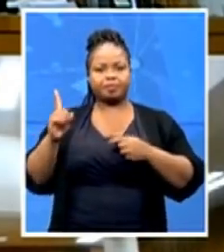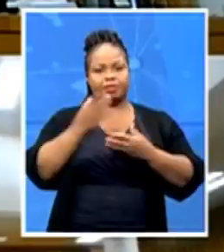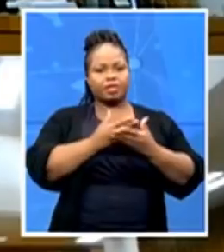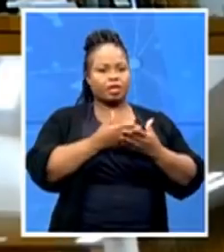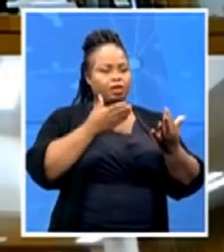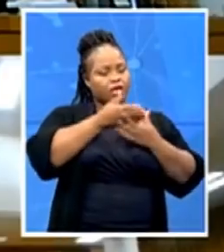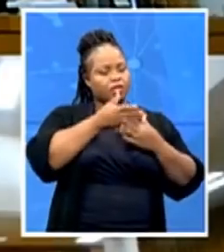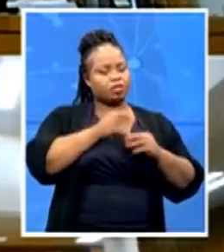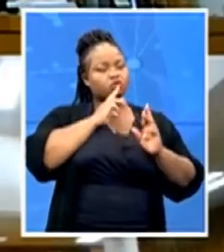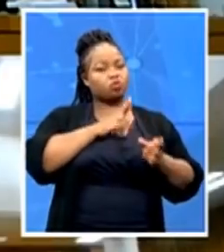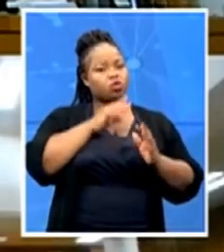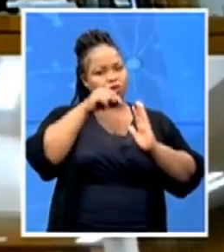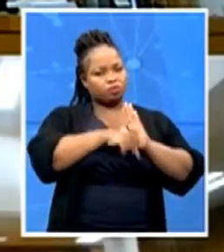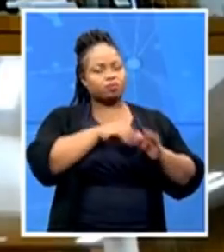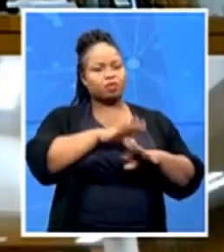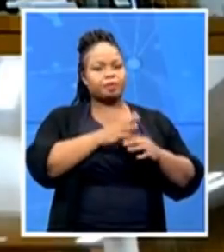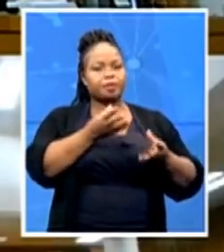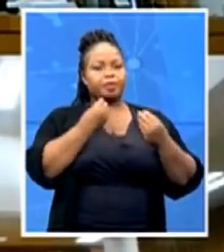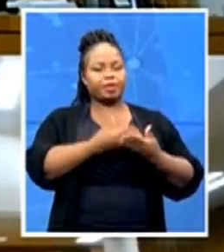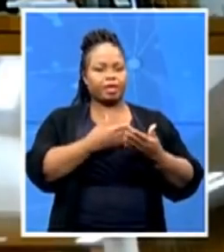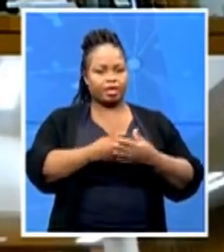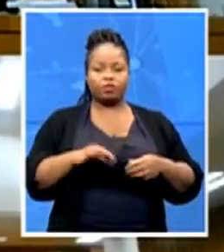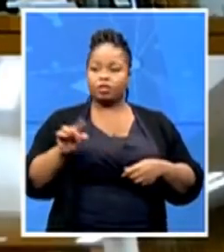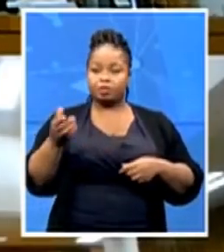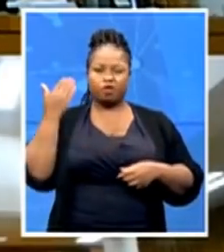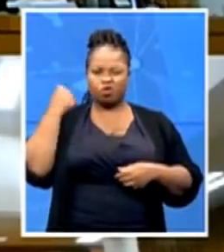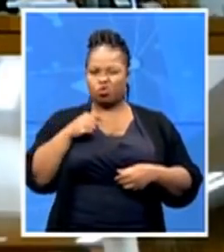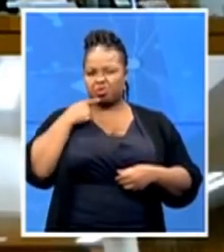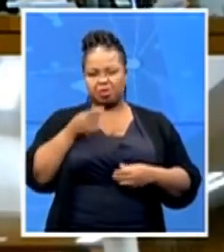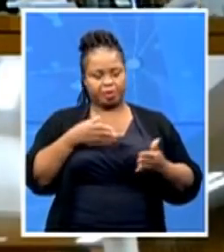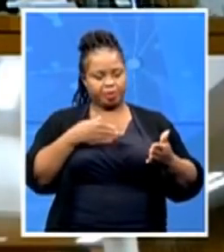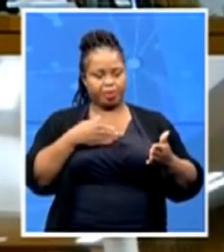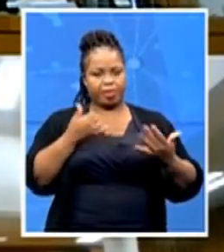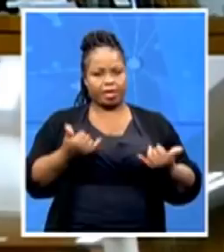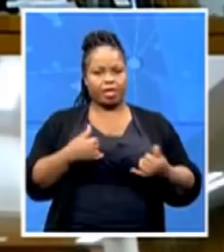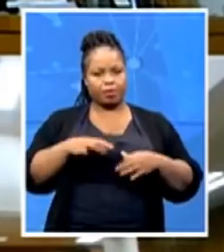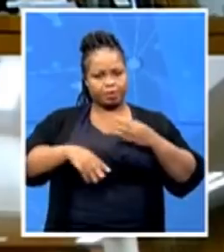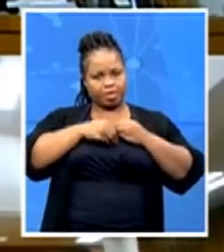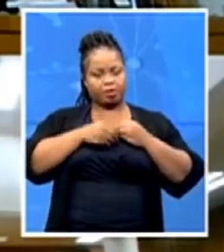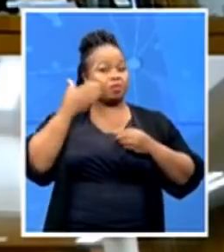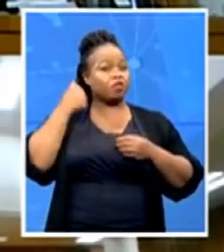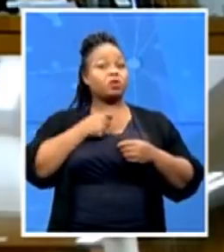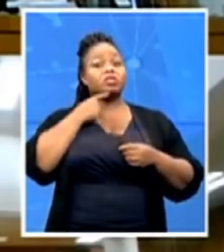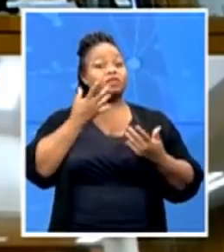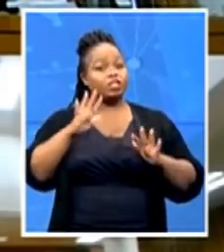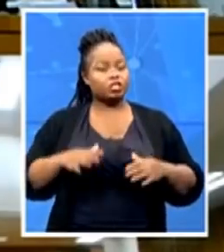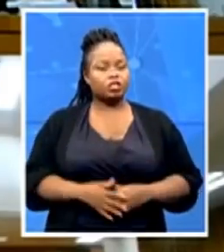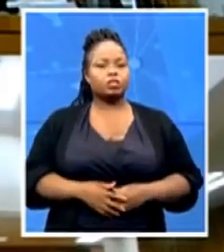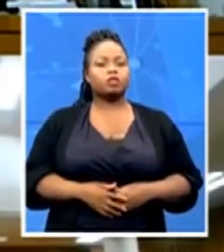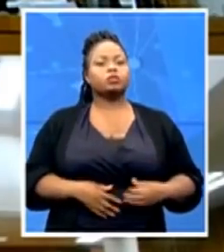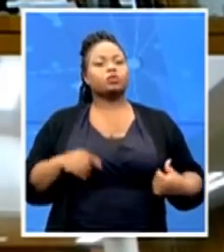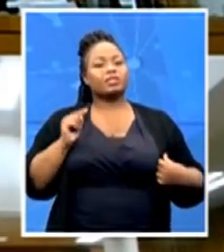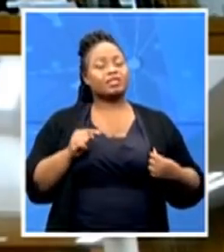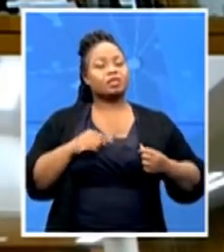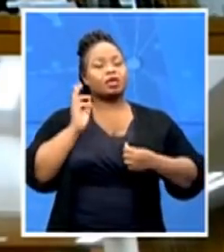then just coming to the point which is not in the note, but which I alluded to earlier. Finally, in this regard, I should mention that should a Chapter